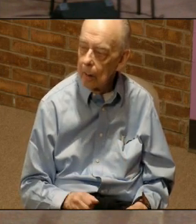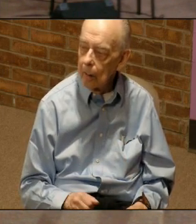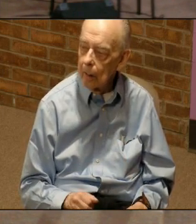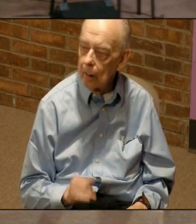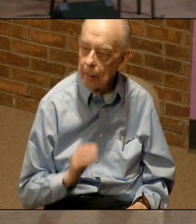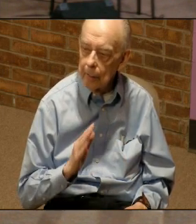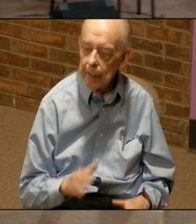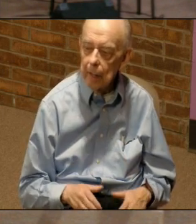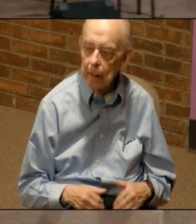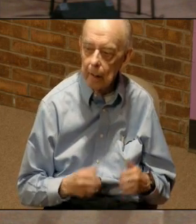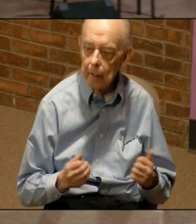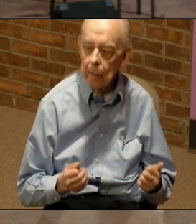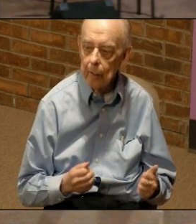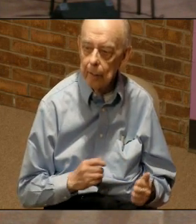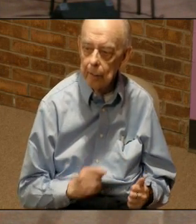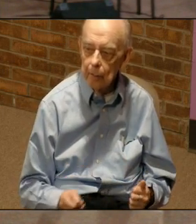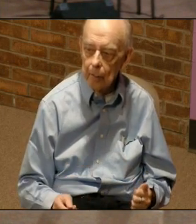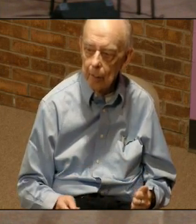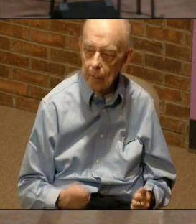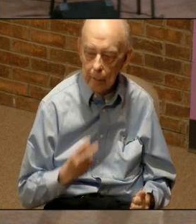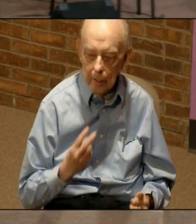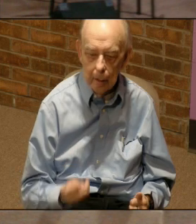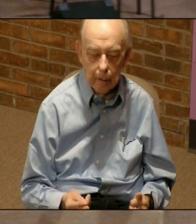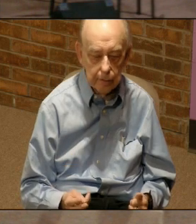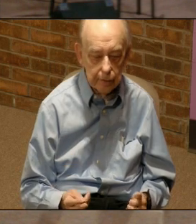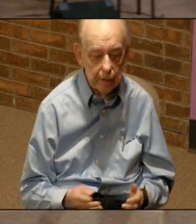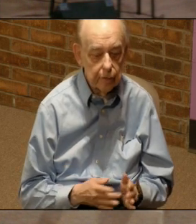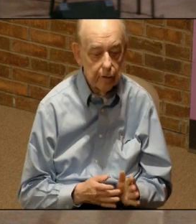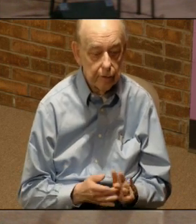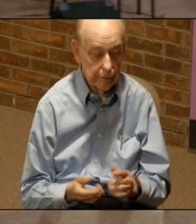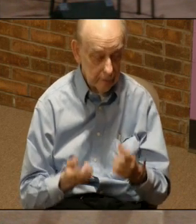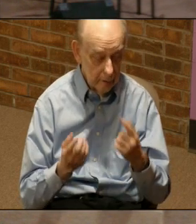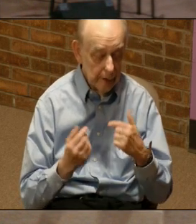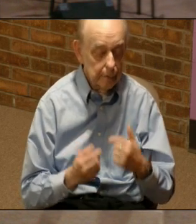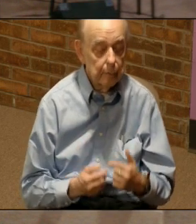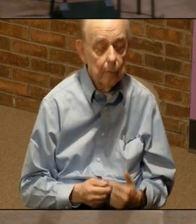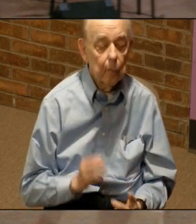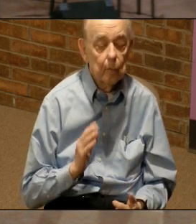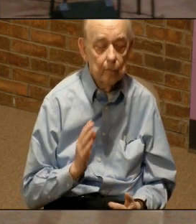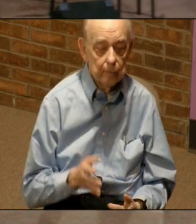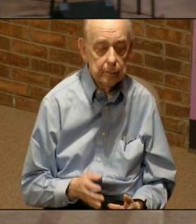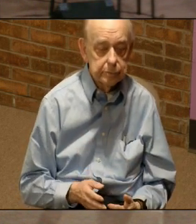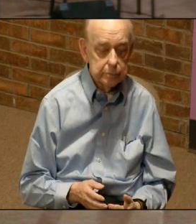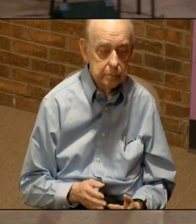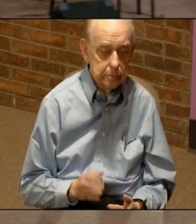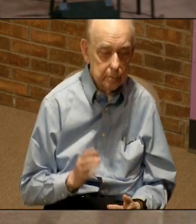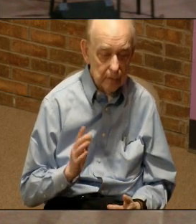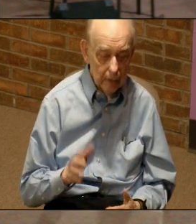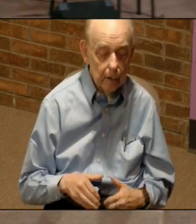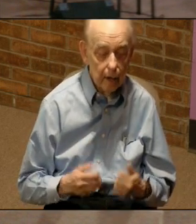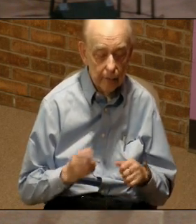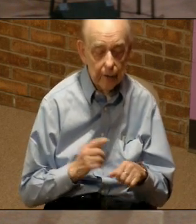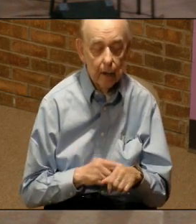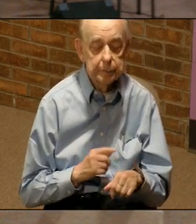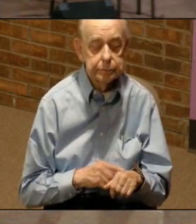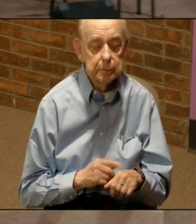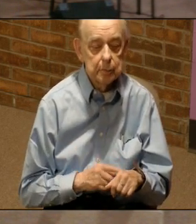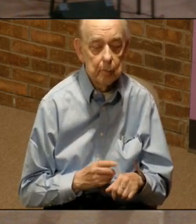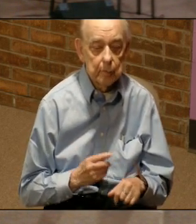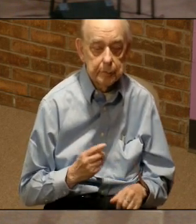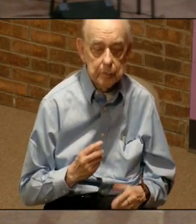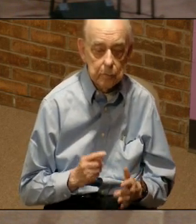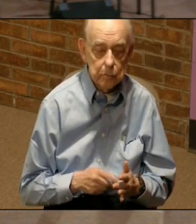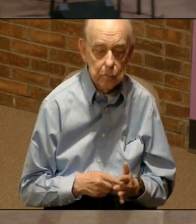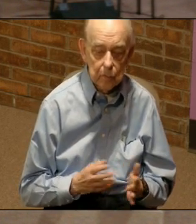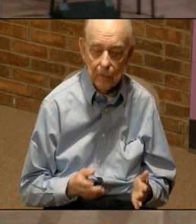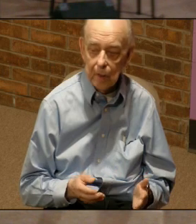be alive, and they are going to see him coming in their lifetime. And I'll show